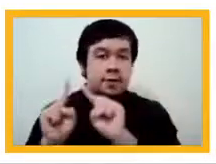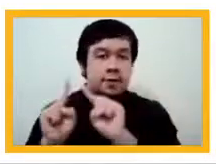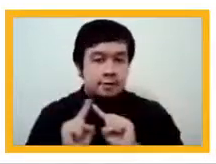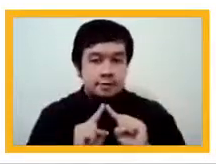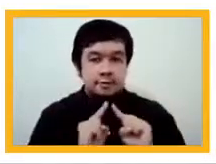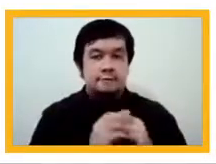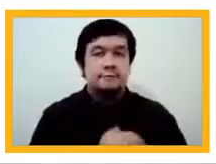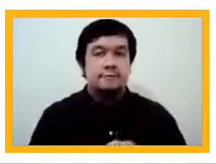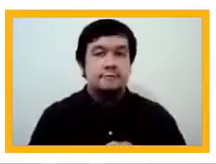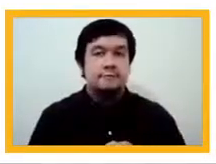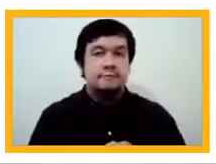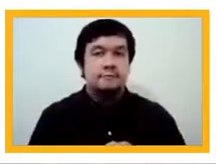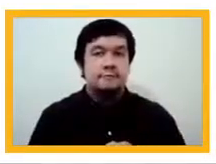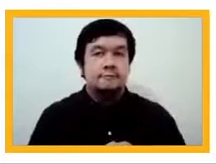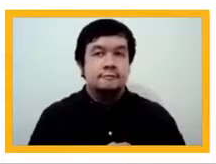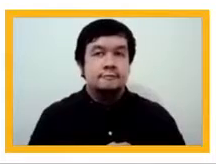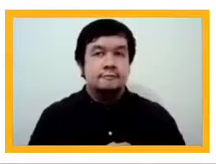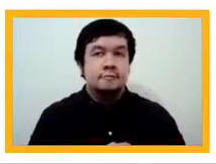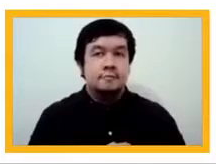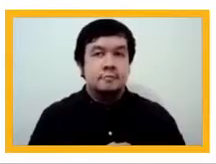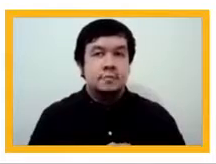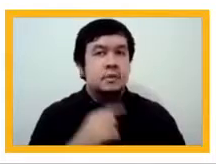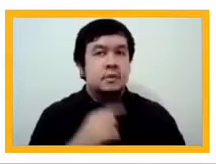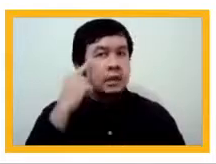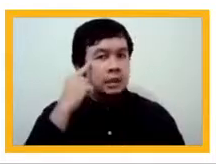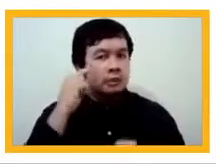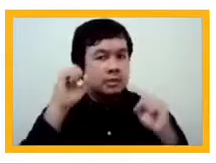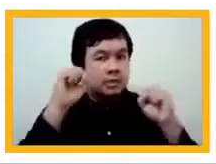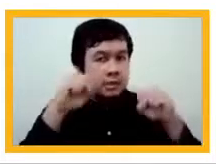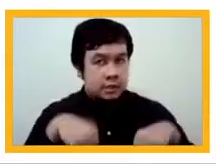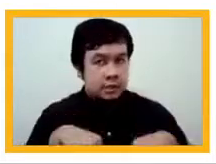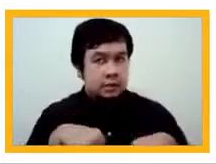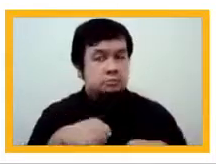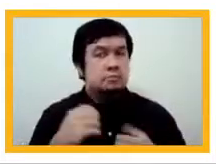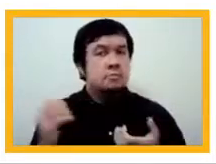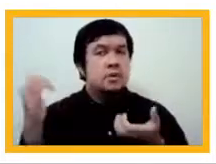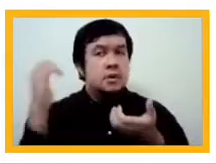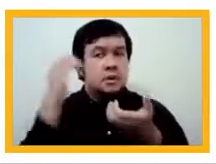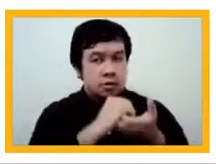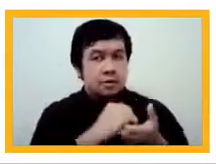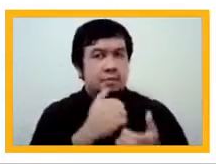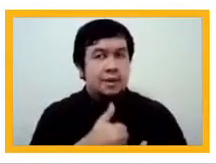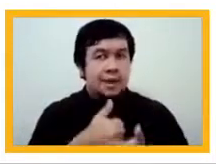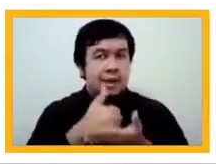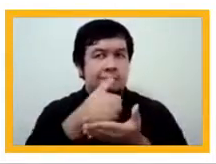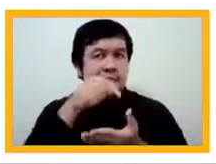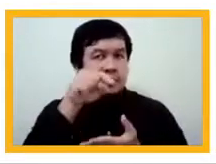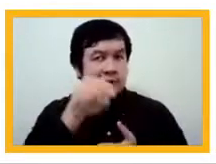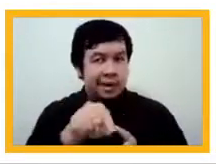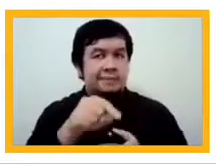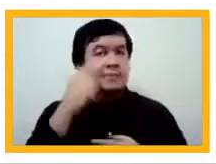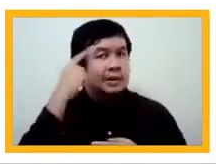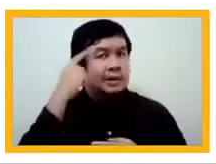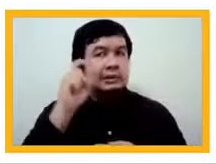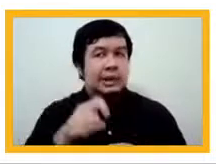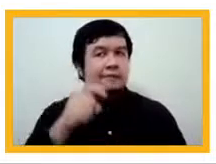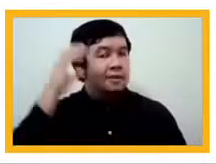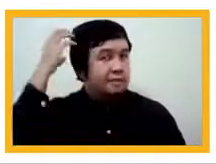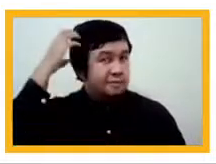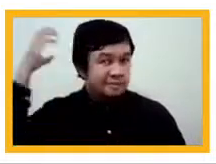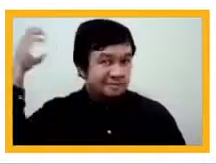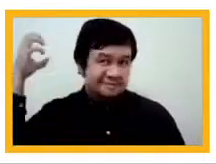bridge the gap. So I think it's time to governments or policymakers